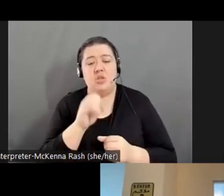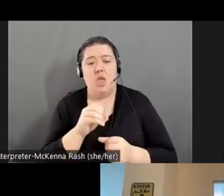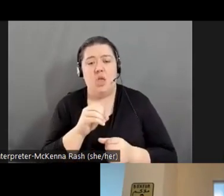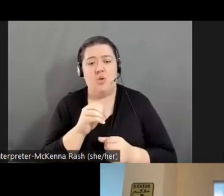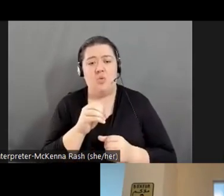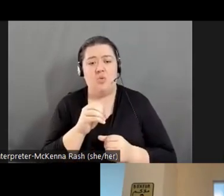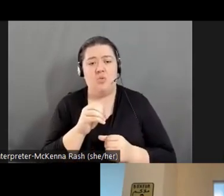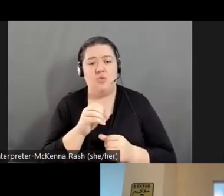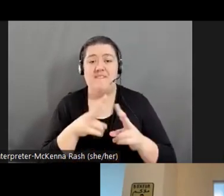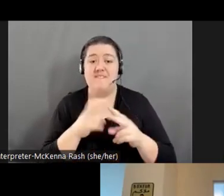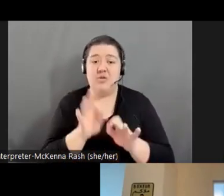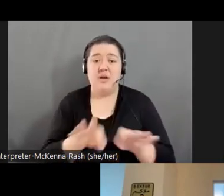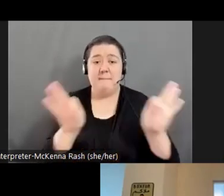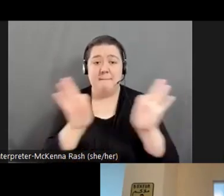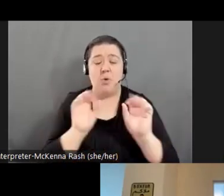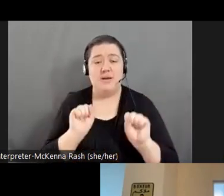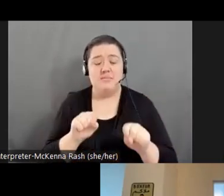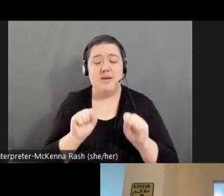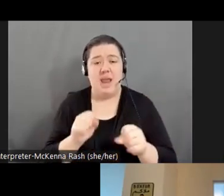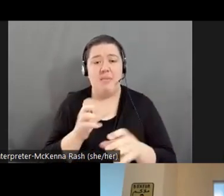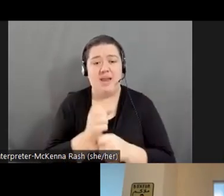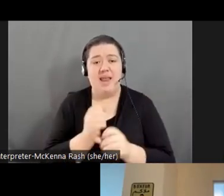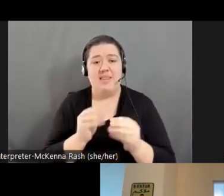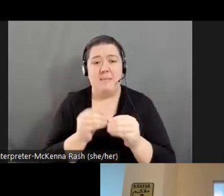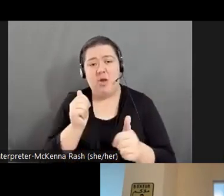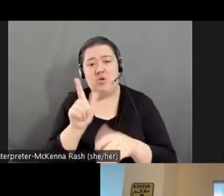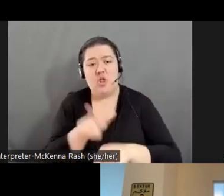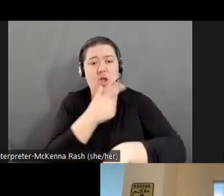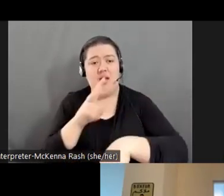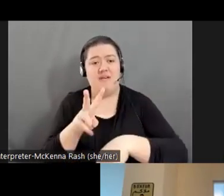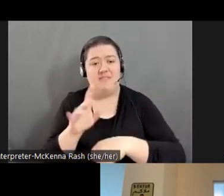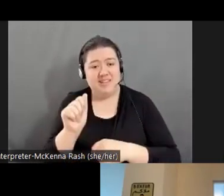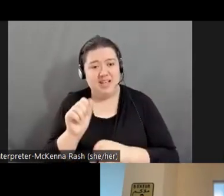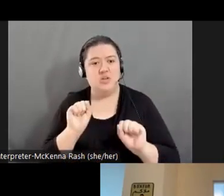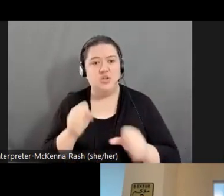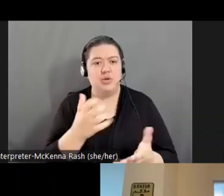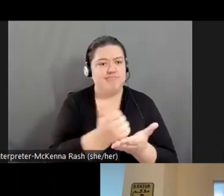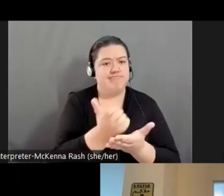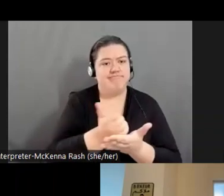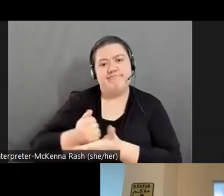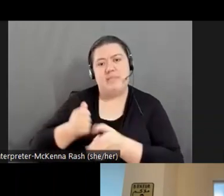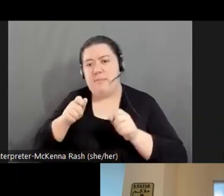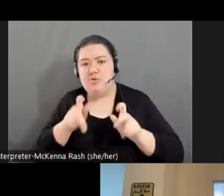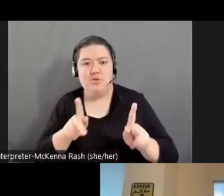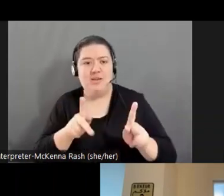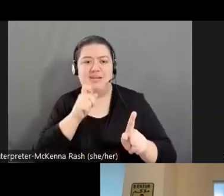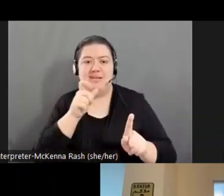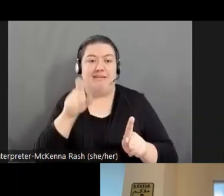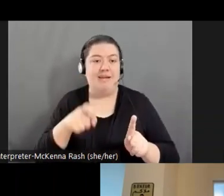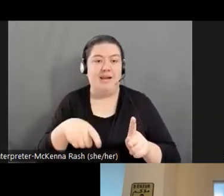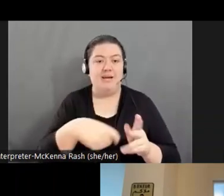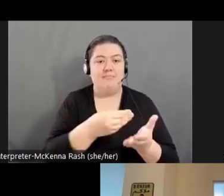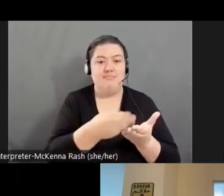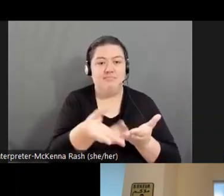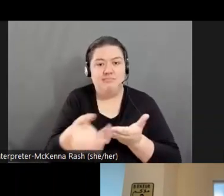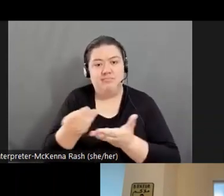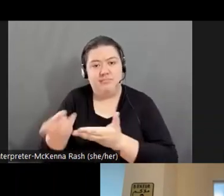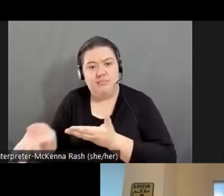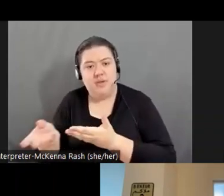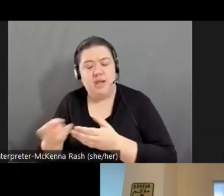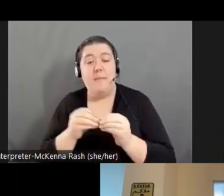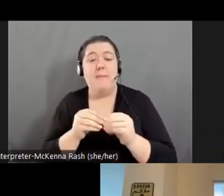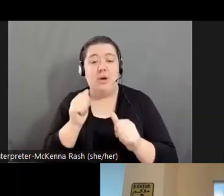It's very important to be able to get the longest visa so you can take whatever opportunities without having to have that expense, but almost more importantly,